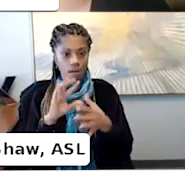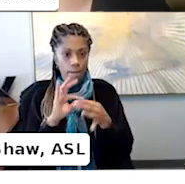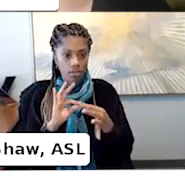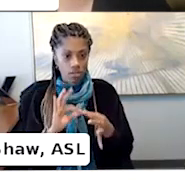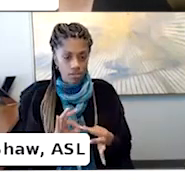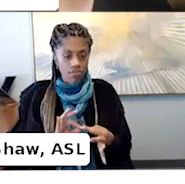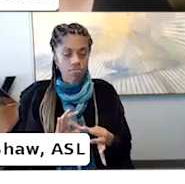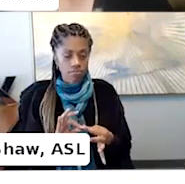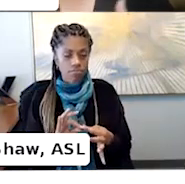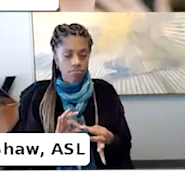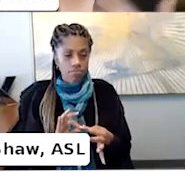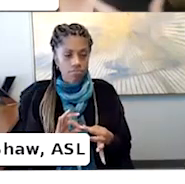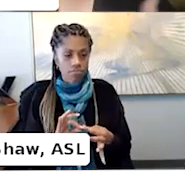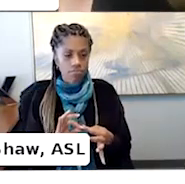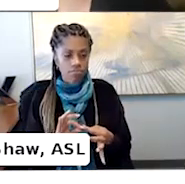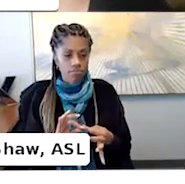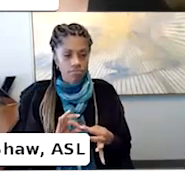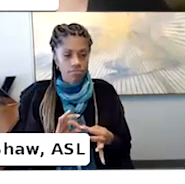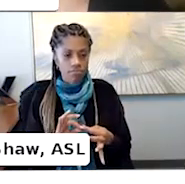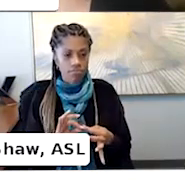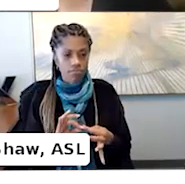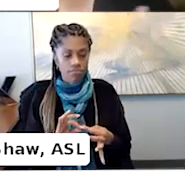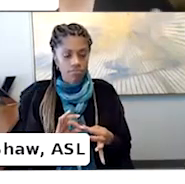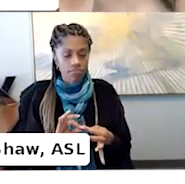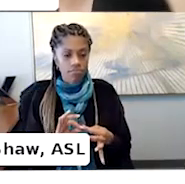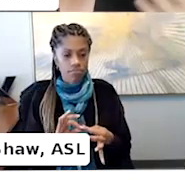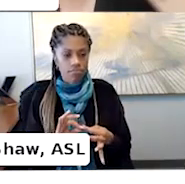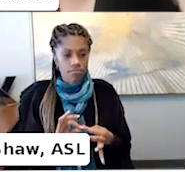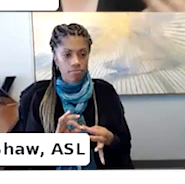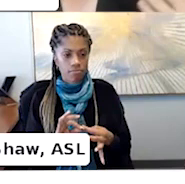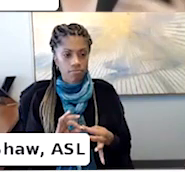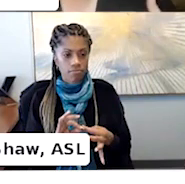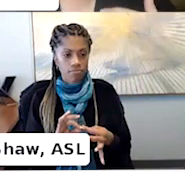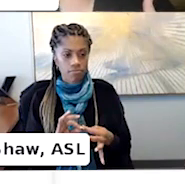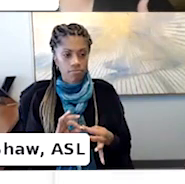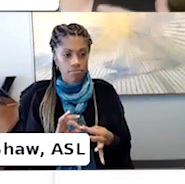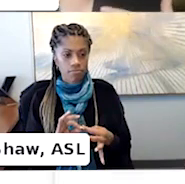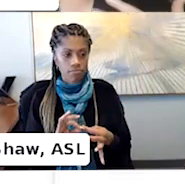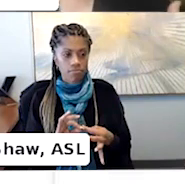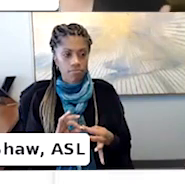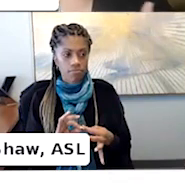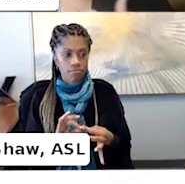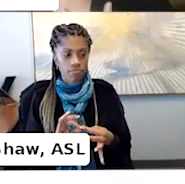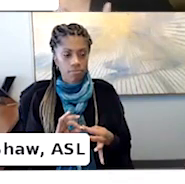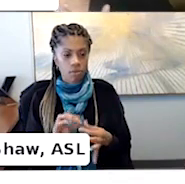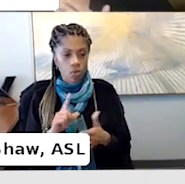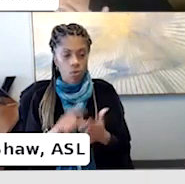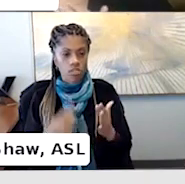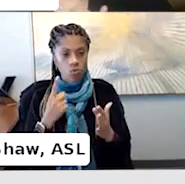have been sharing, as you've been sharing with one another in the chat, what's just one thing that you want to take with